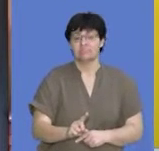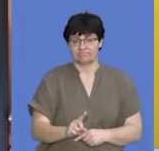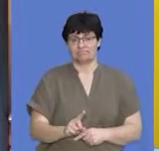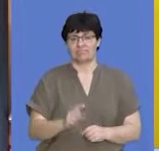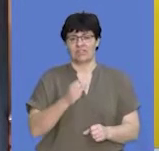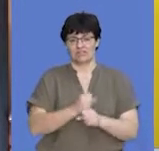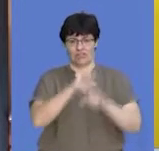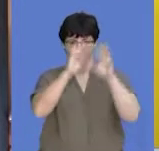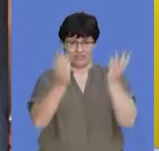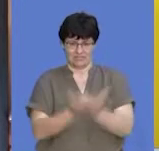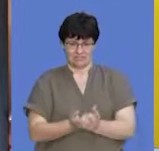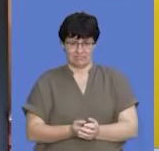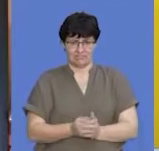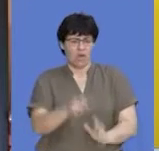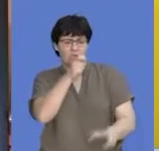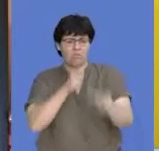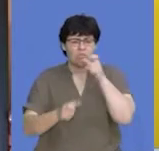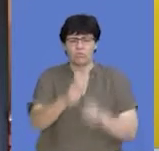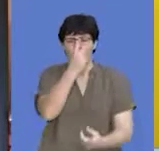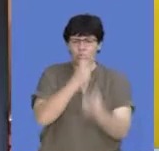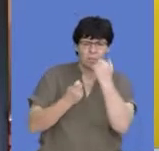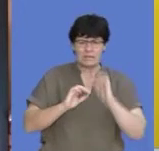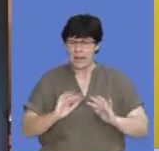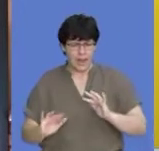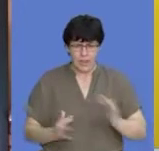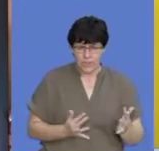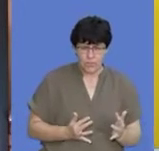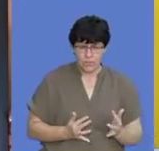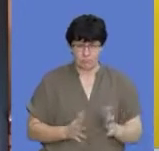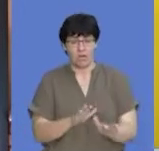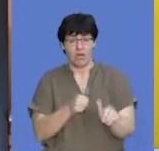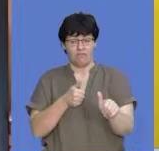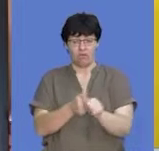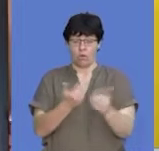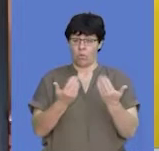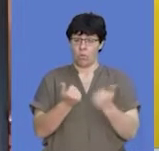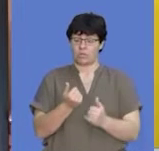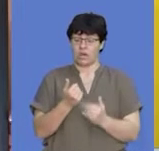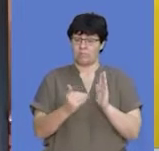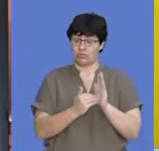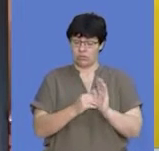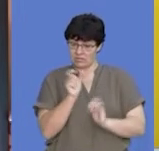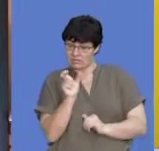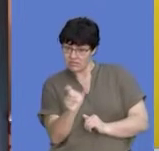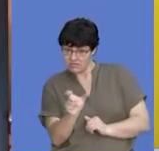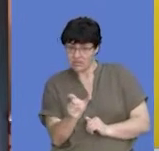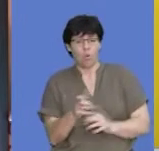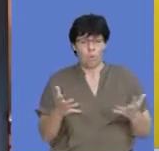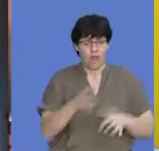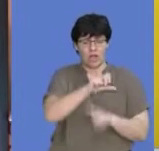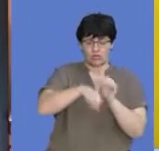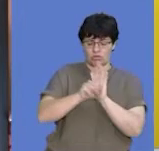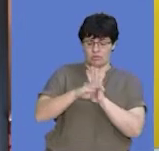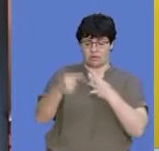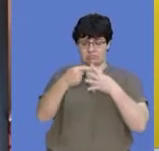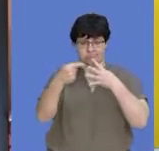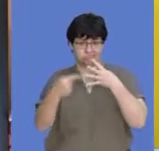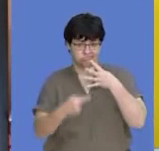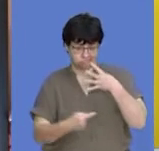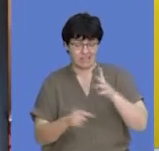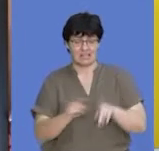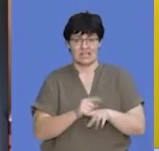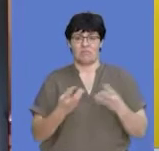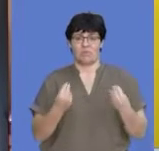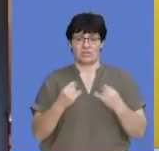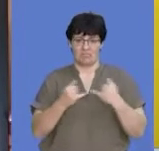you need to do to send questions and comments through to us is follow Was a Matrix on all our social media platforms as well as our